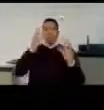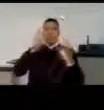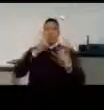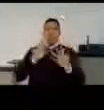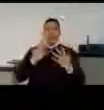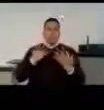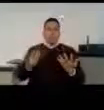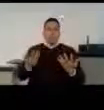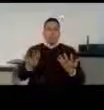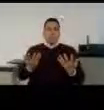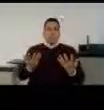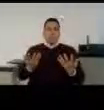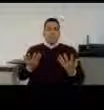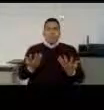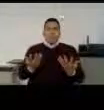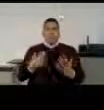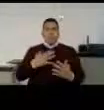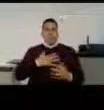unfortunately,